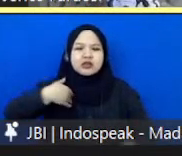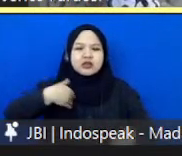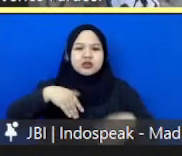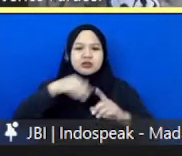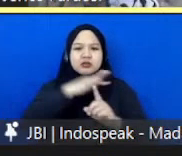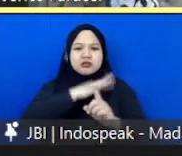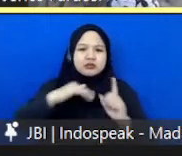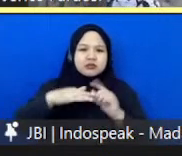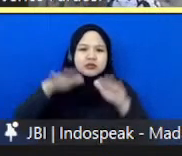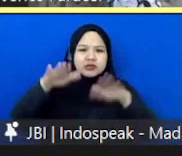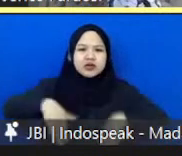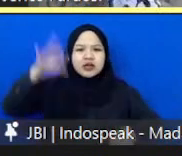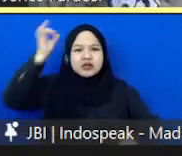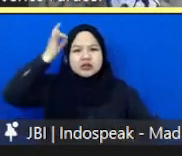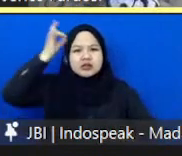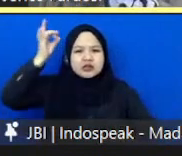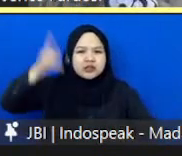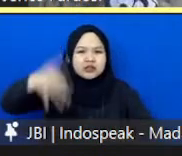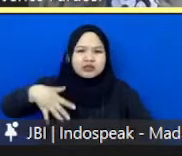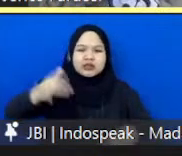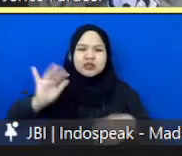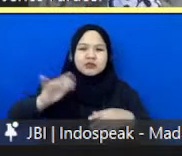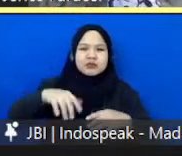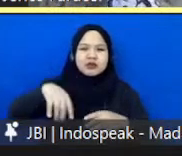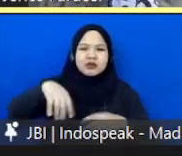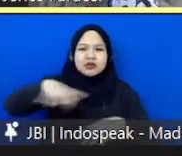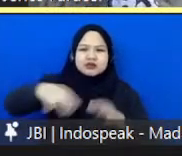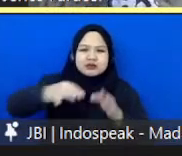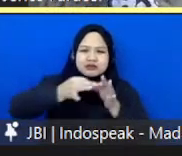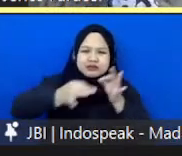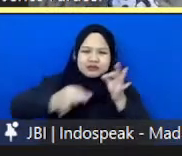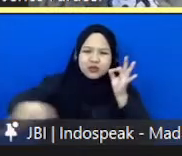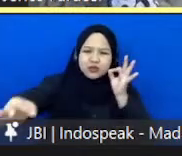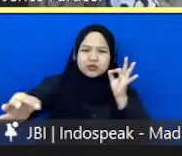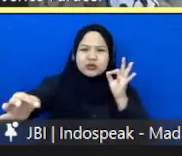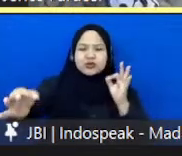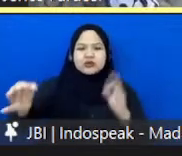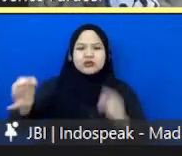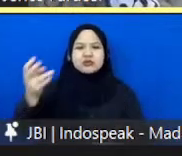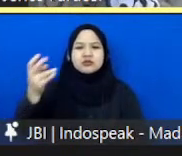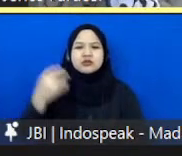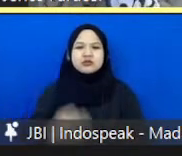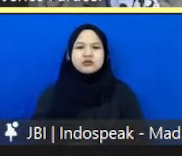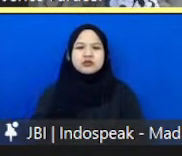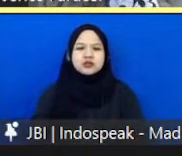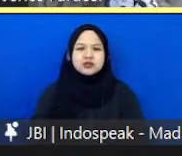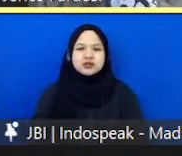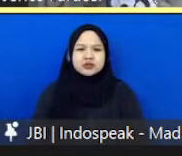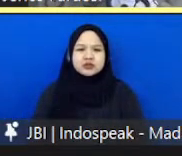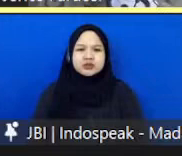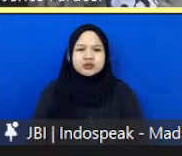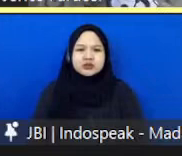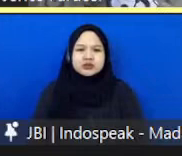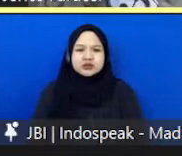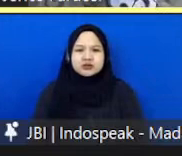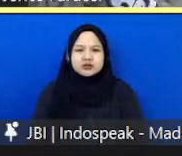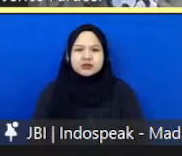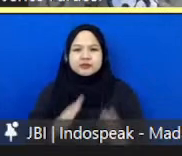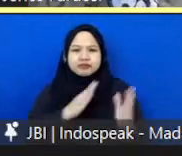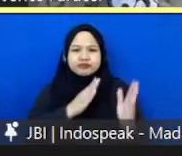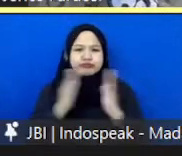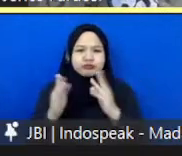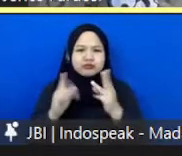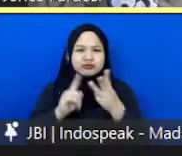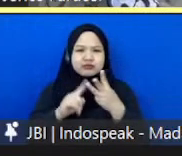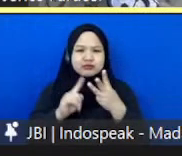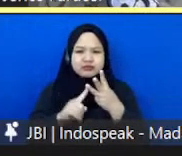in rural and remote islands. So moving on to the next one is the third delay. On the third